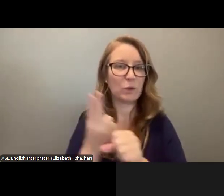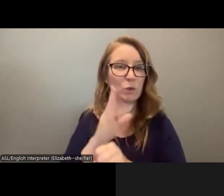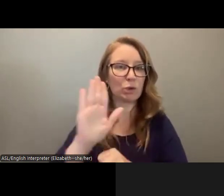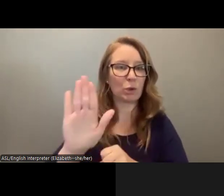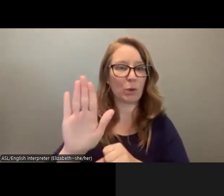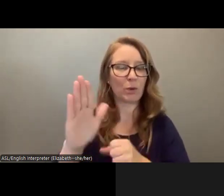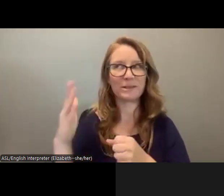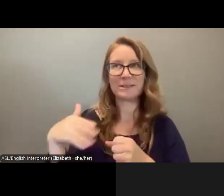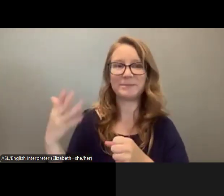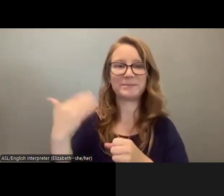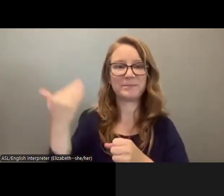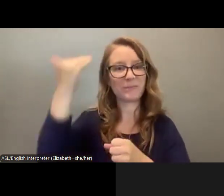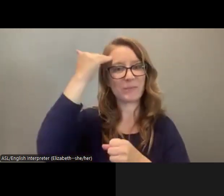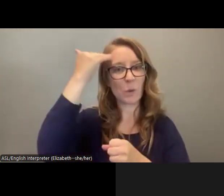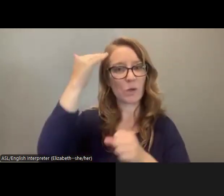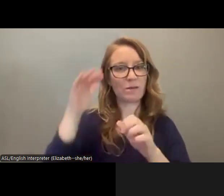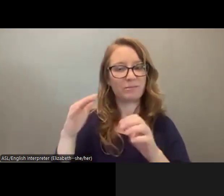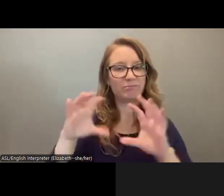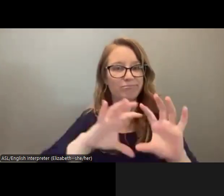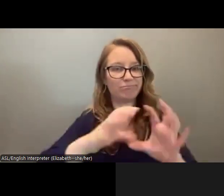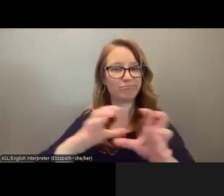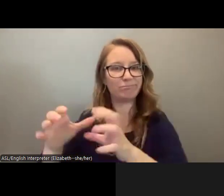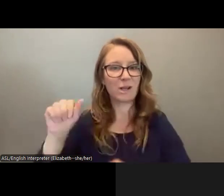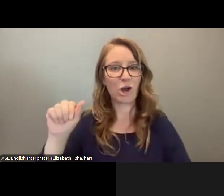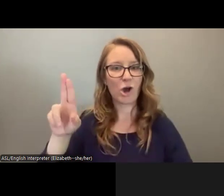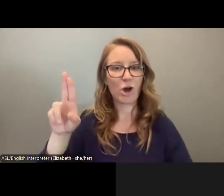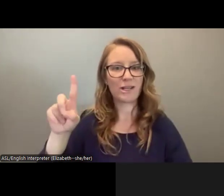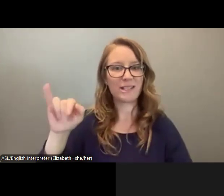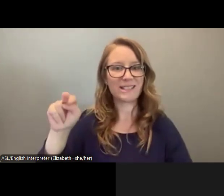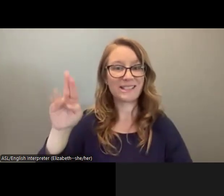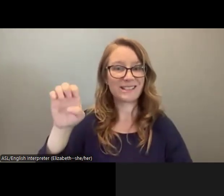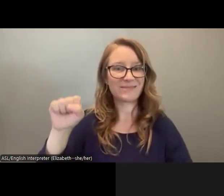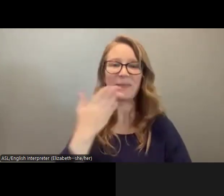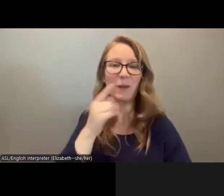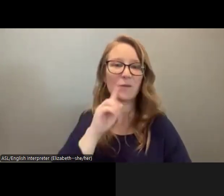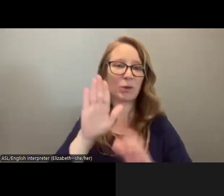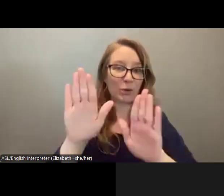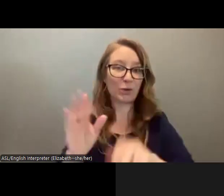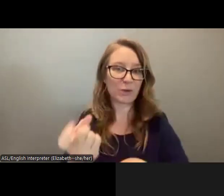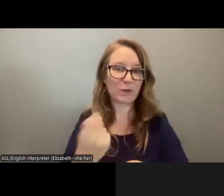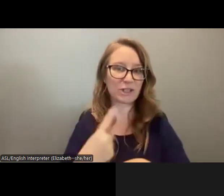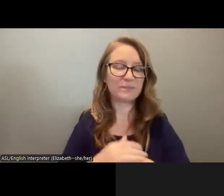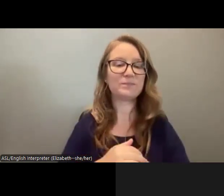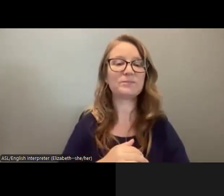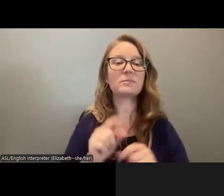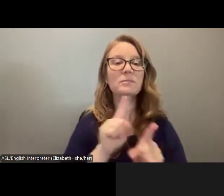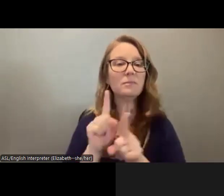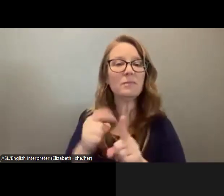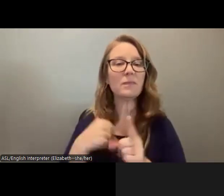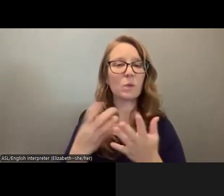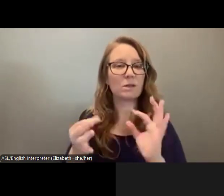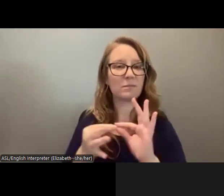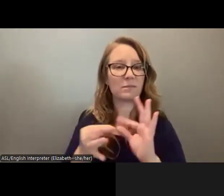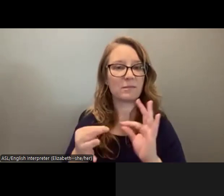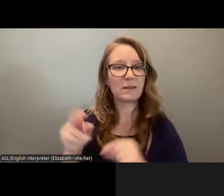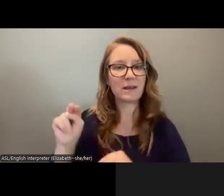known audiences. So thank you, Jose, for that great question. Also wanting to note that Nate,